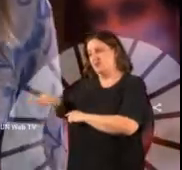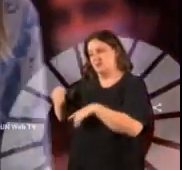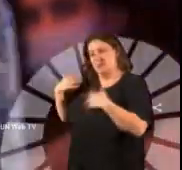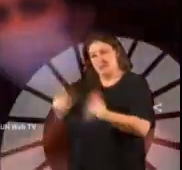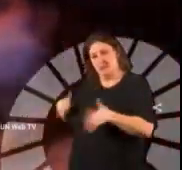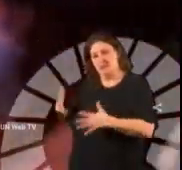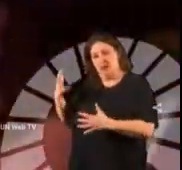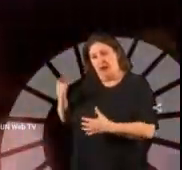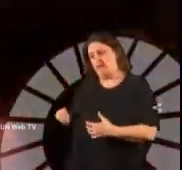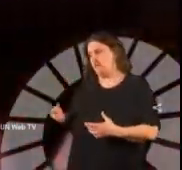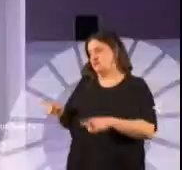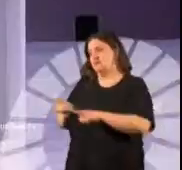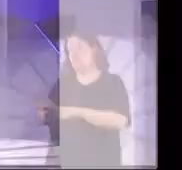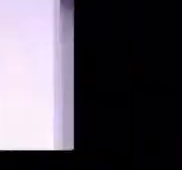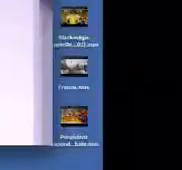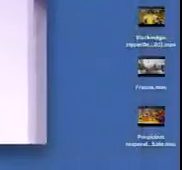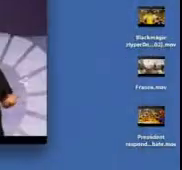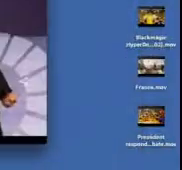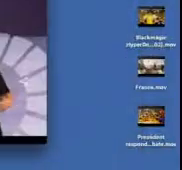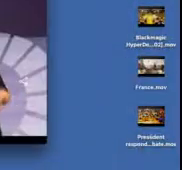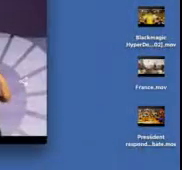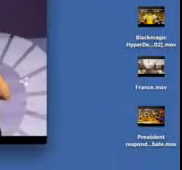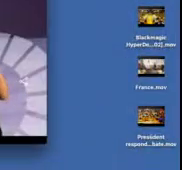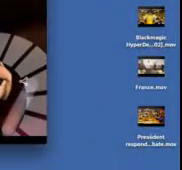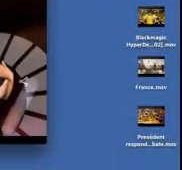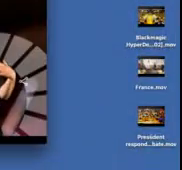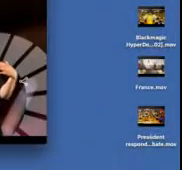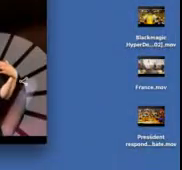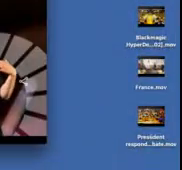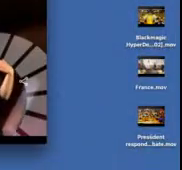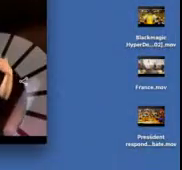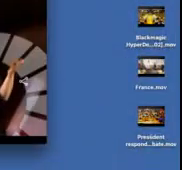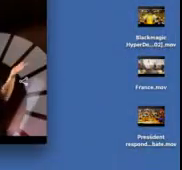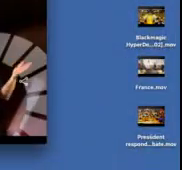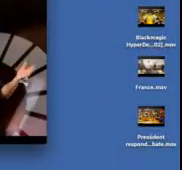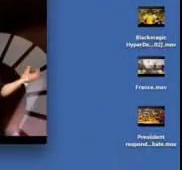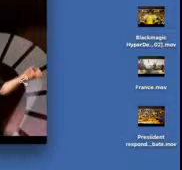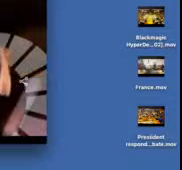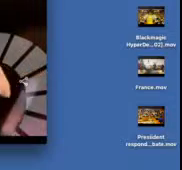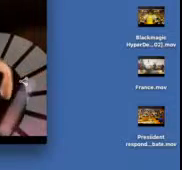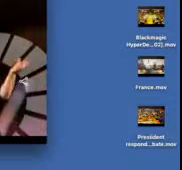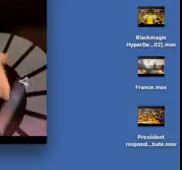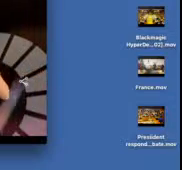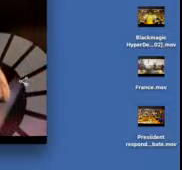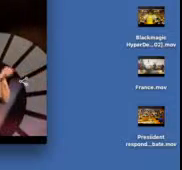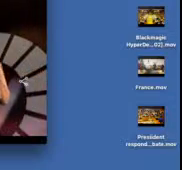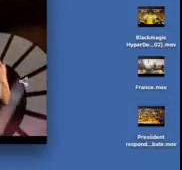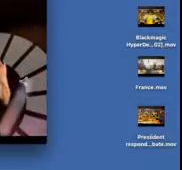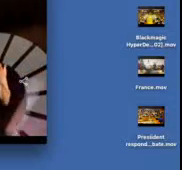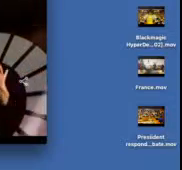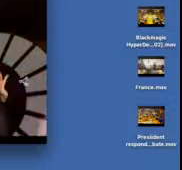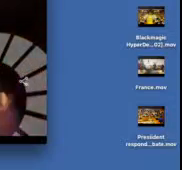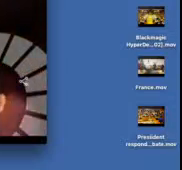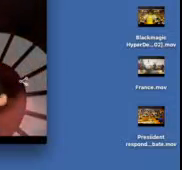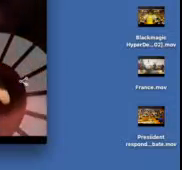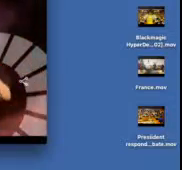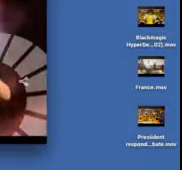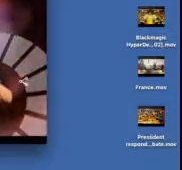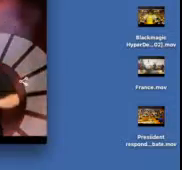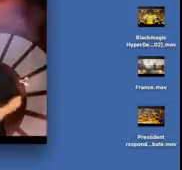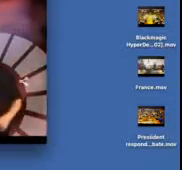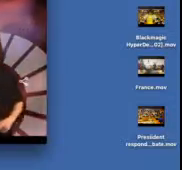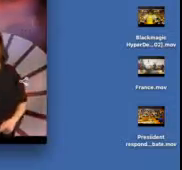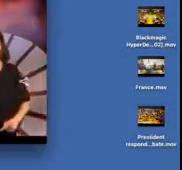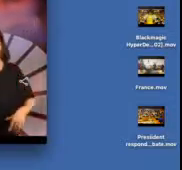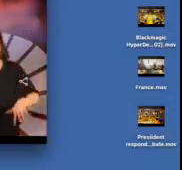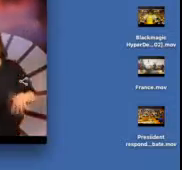now? What's the important thing of all of this? I think we should talk about accountability. I think we have to talk about responsibility. We